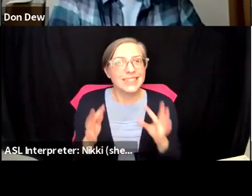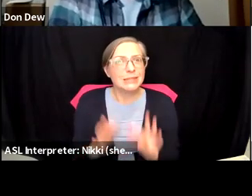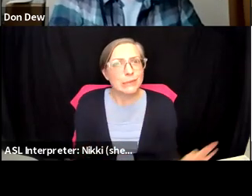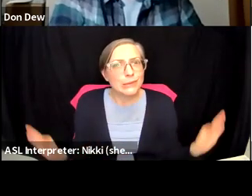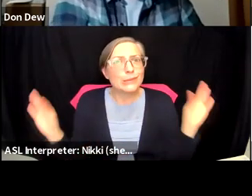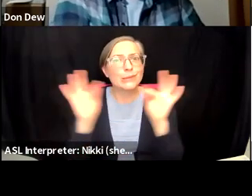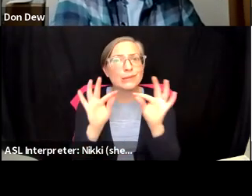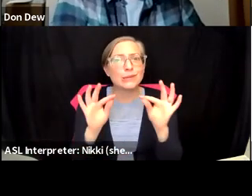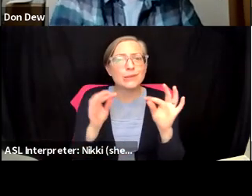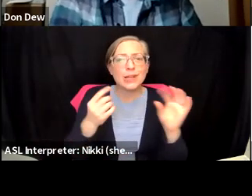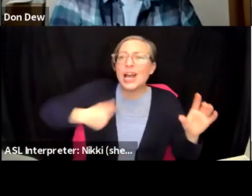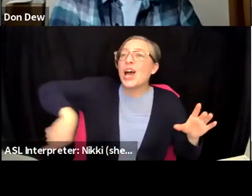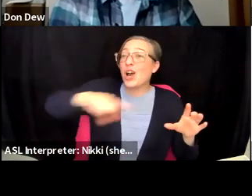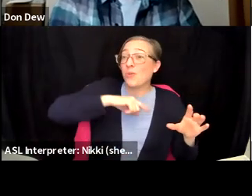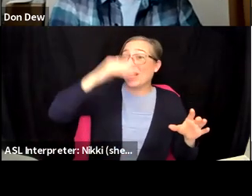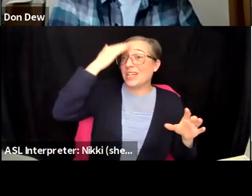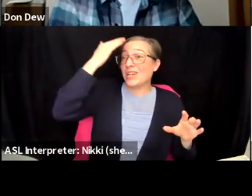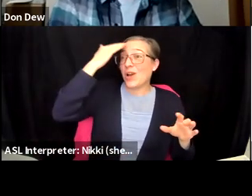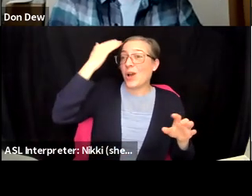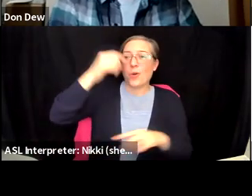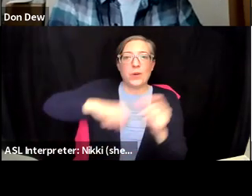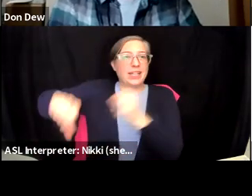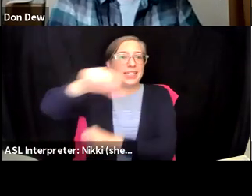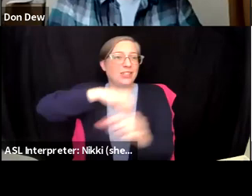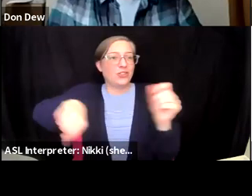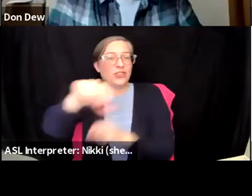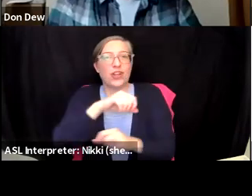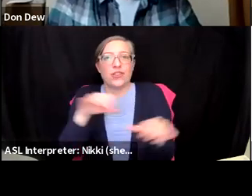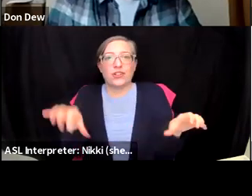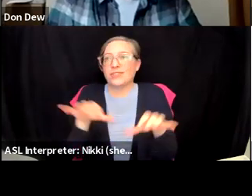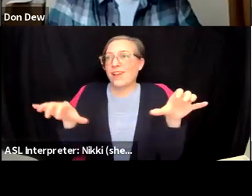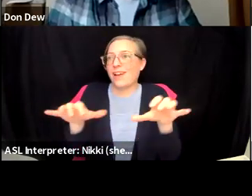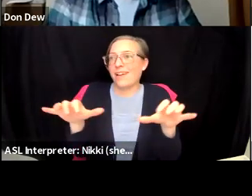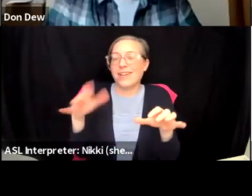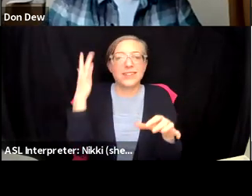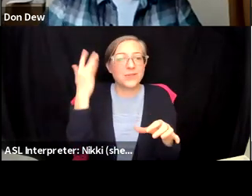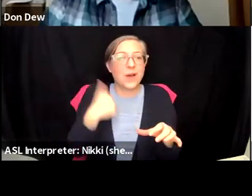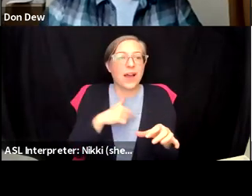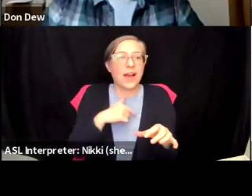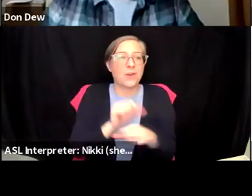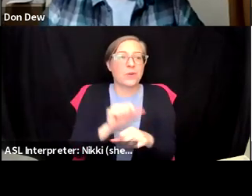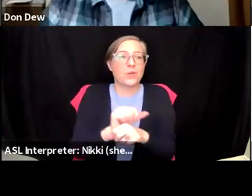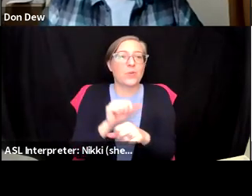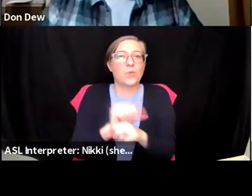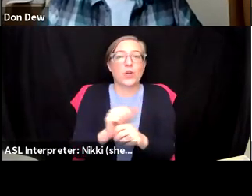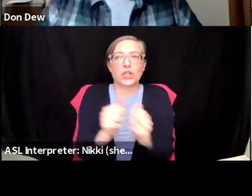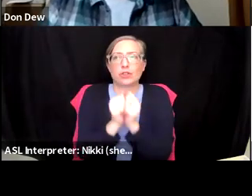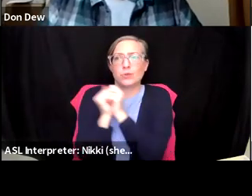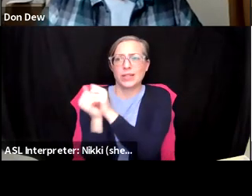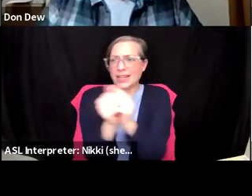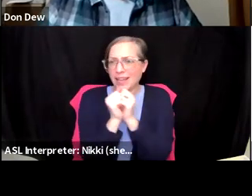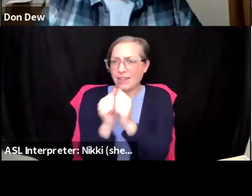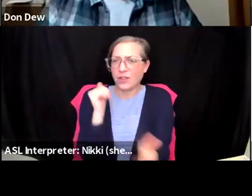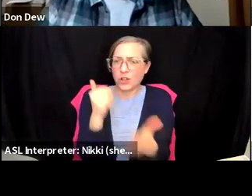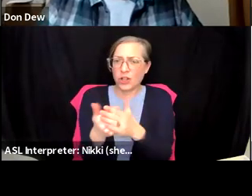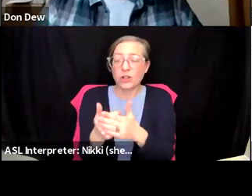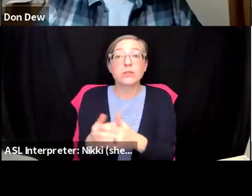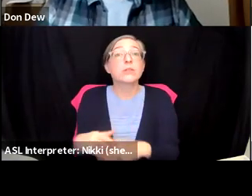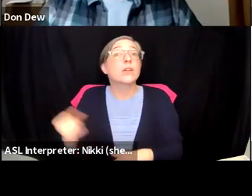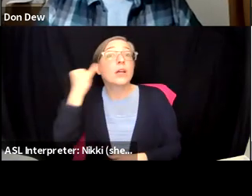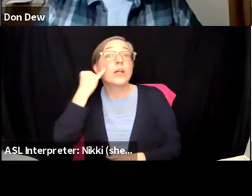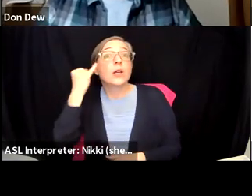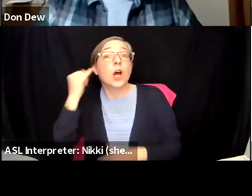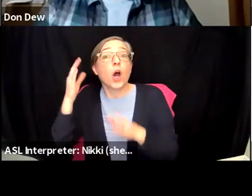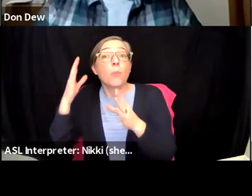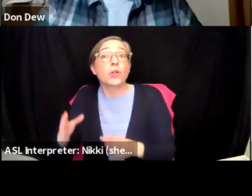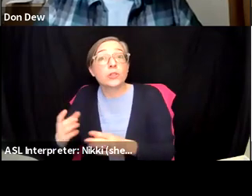other does because we work together all the time. But somebody that's recently diagnosed with a traumatic brain injury may not know